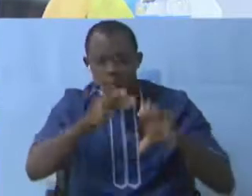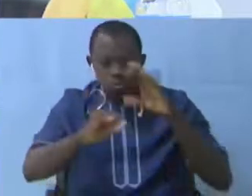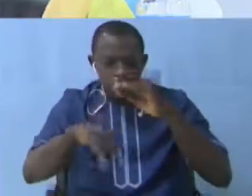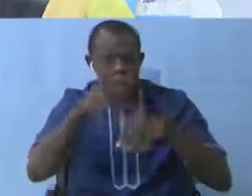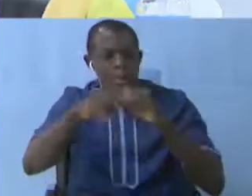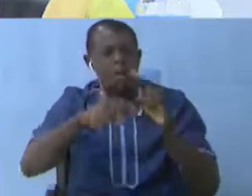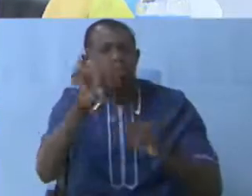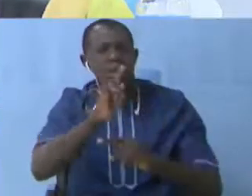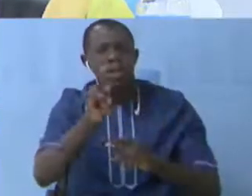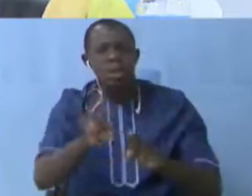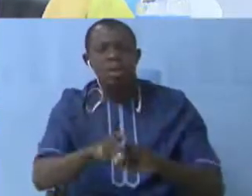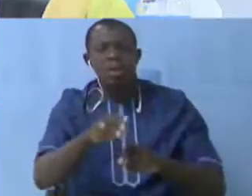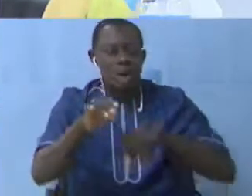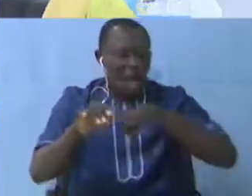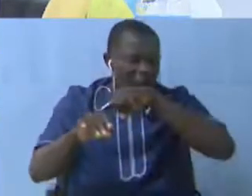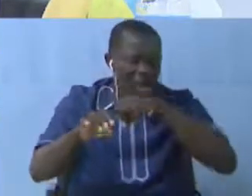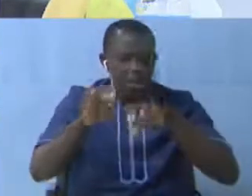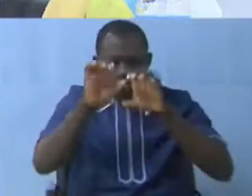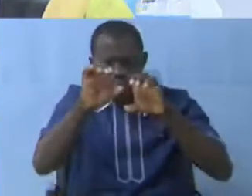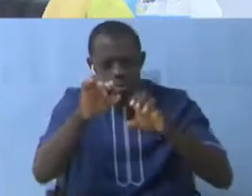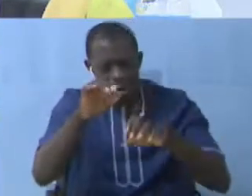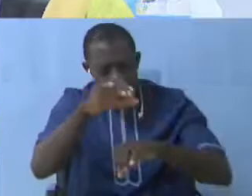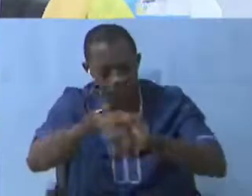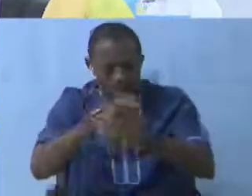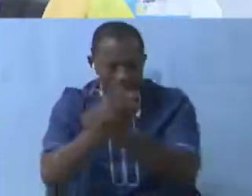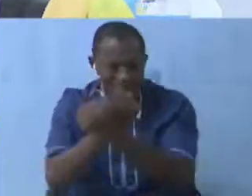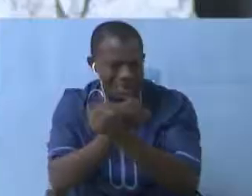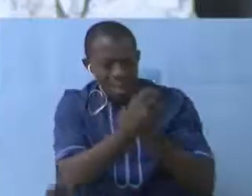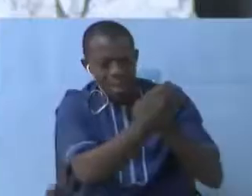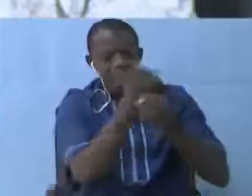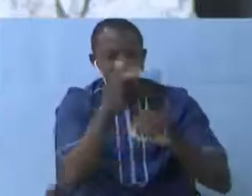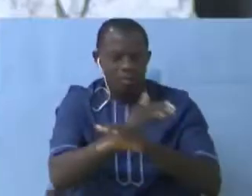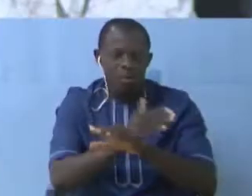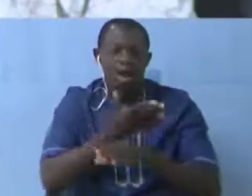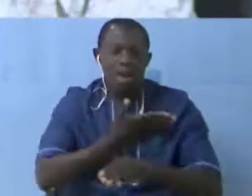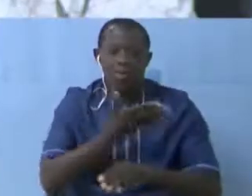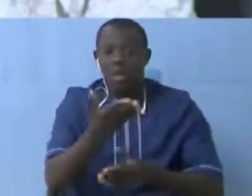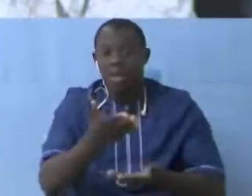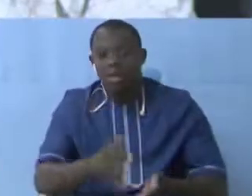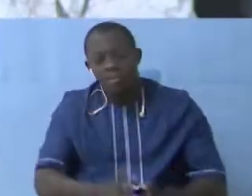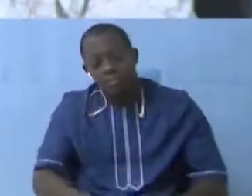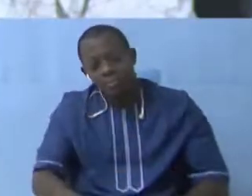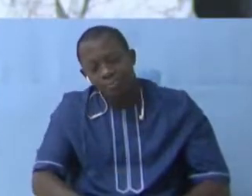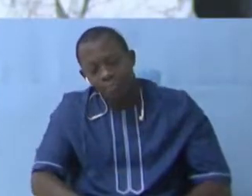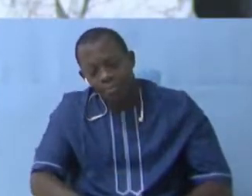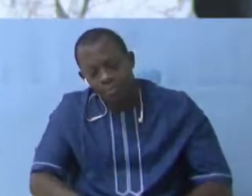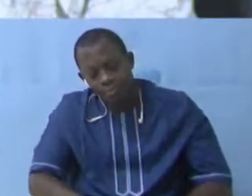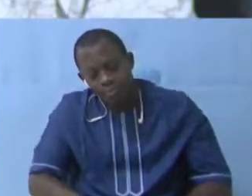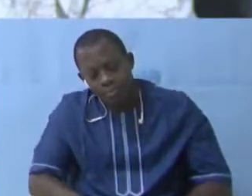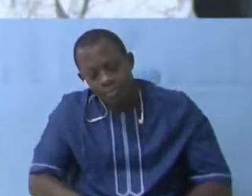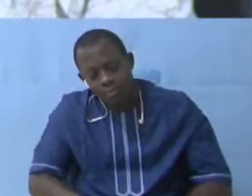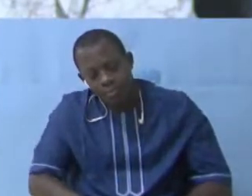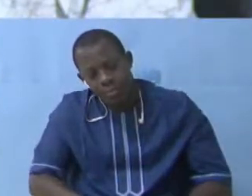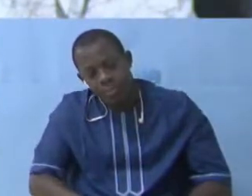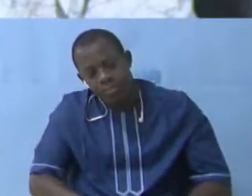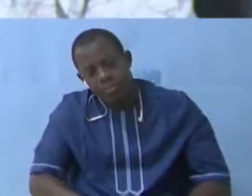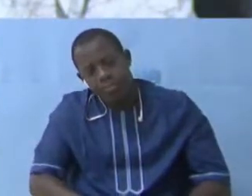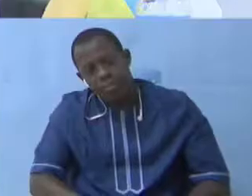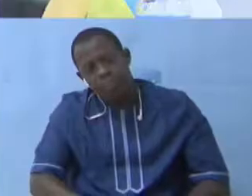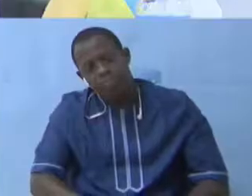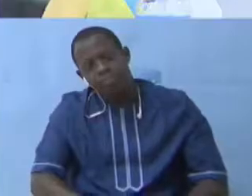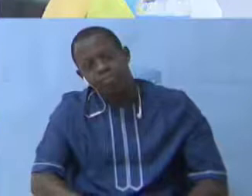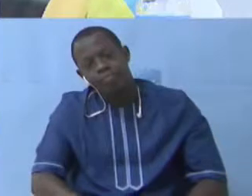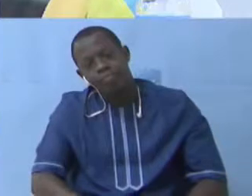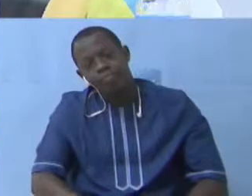te jàpp Halifa Sallah tamit ci buntu tasekaay xibaaram bi nga xam ne ni nag mu ngi doon wax na lu jëm ci wàlli rëbbam dëmm